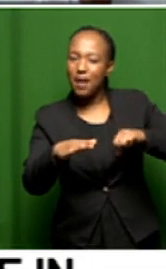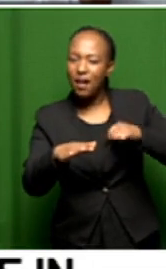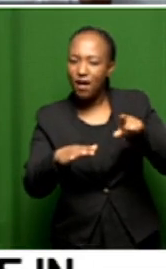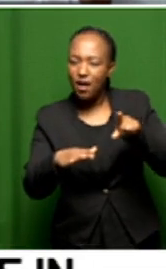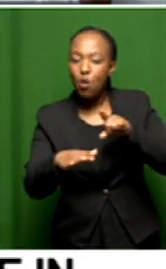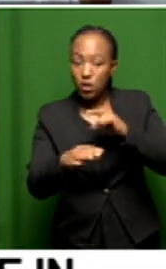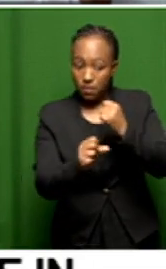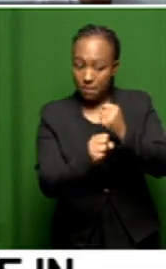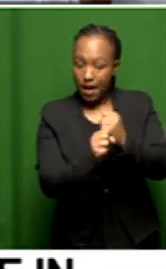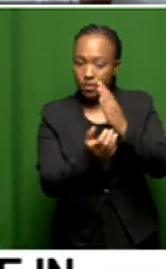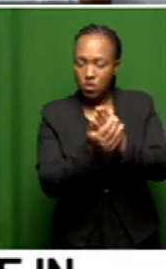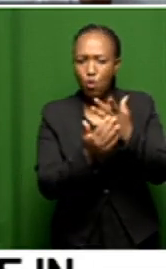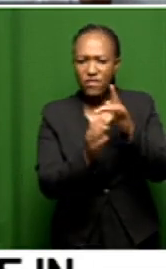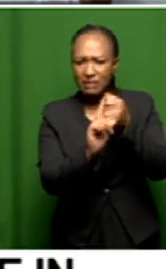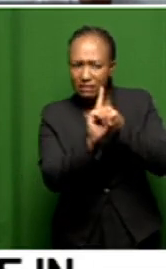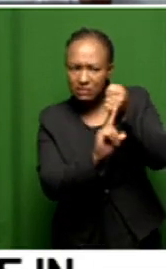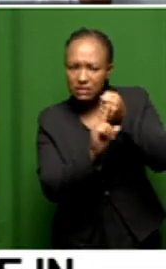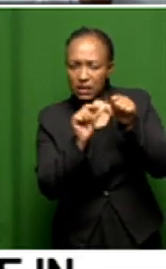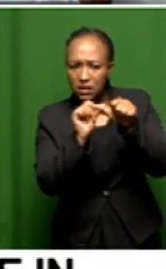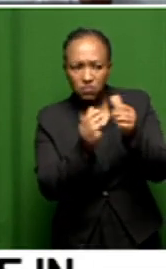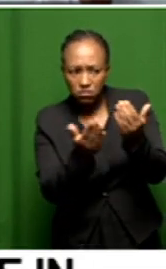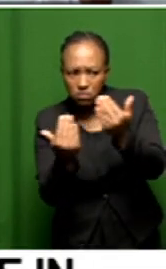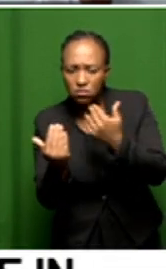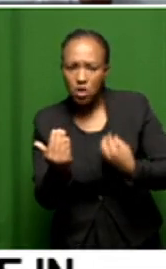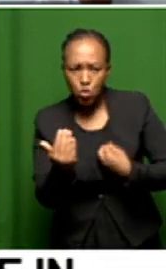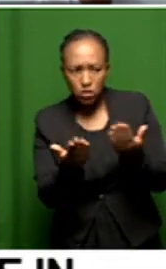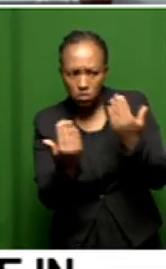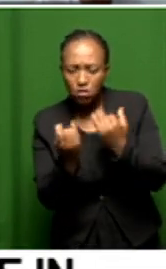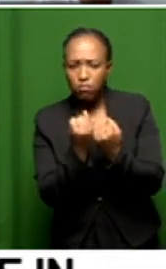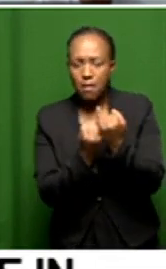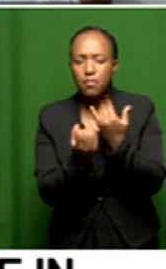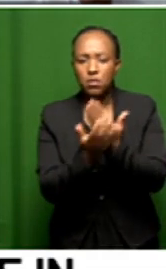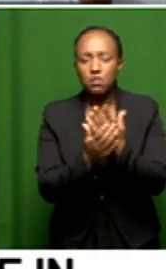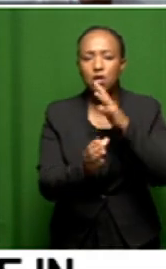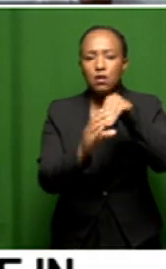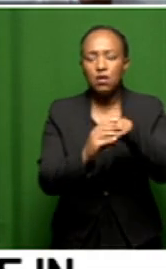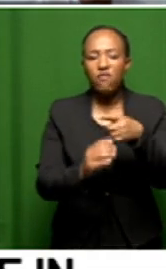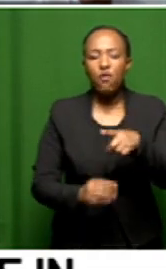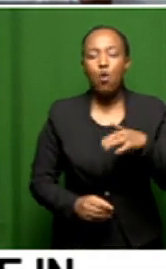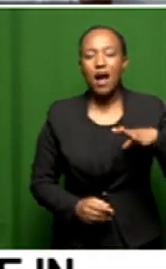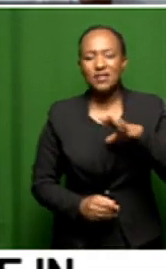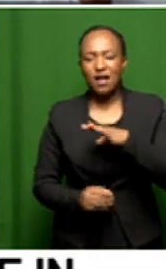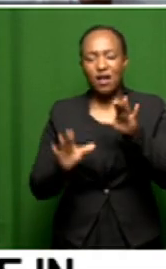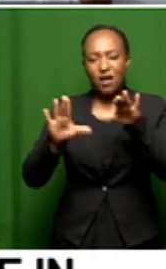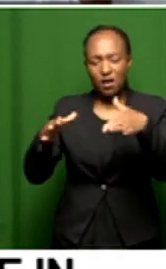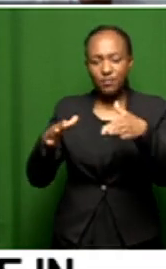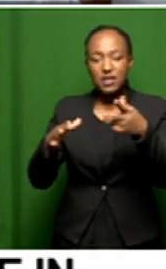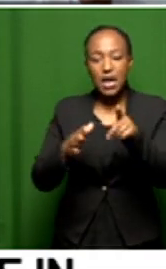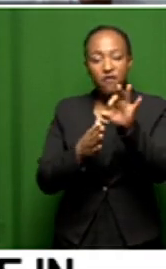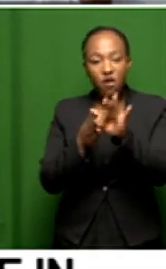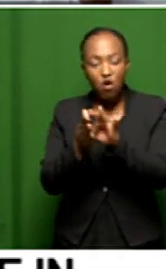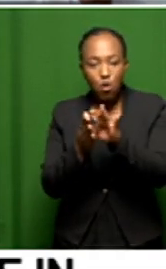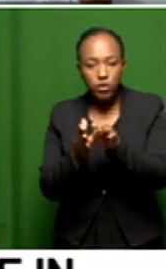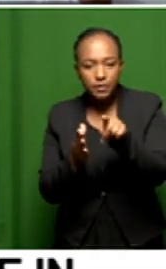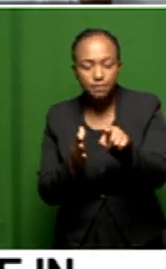to ensure. That's why we've been pushing a lot of it to contest, because then they become part of the councillors there. And when it comes to voting,